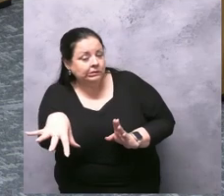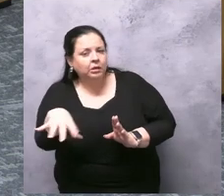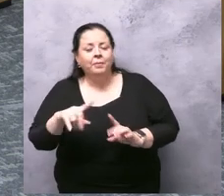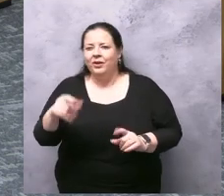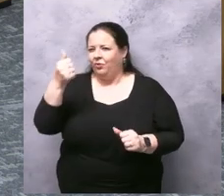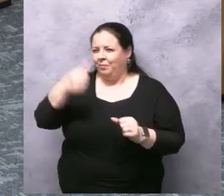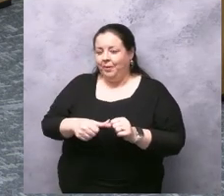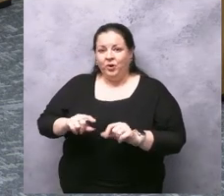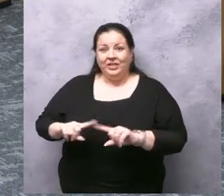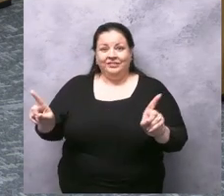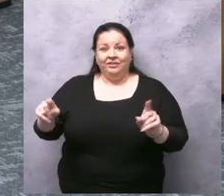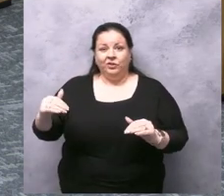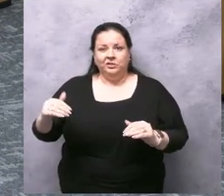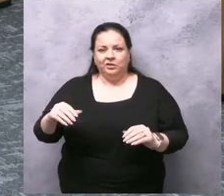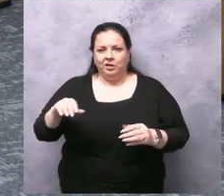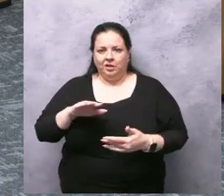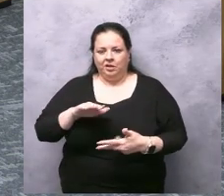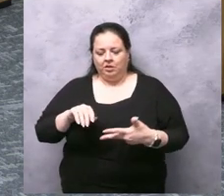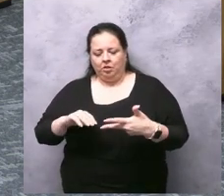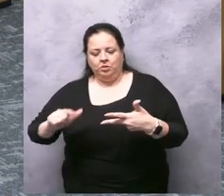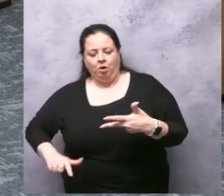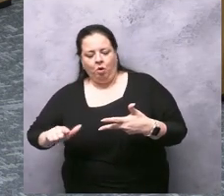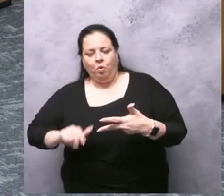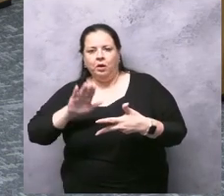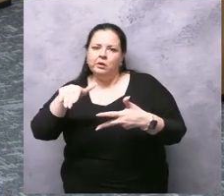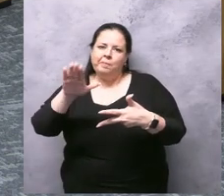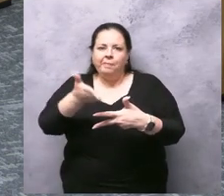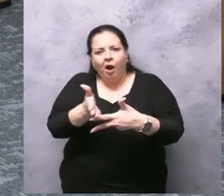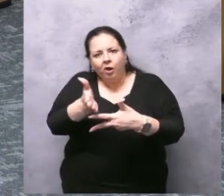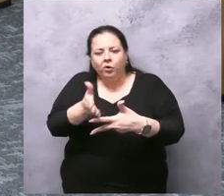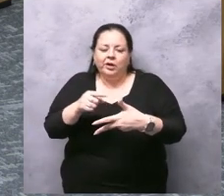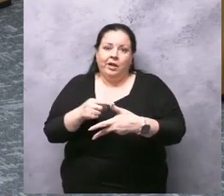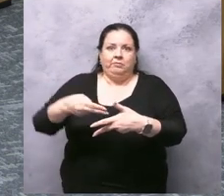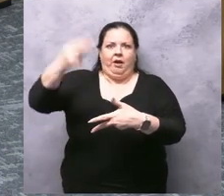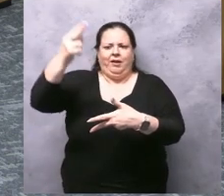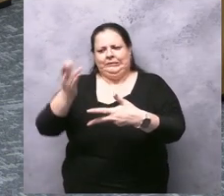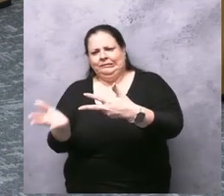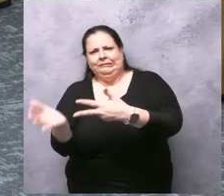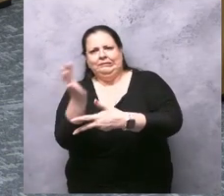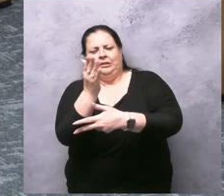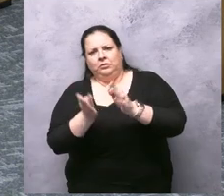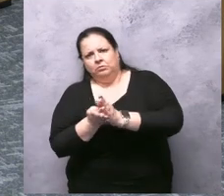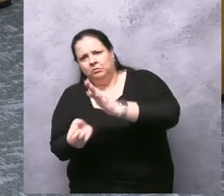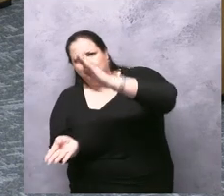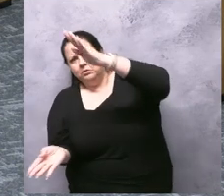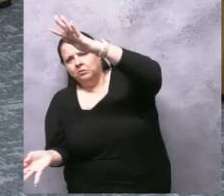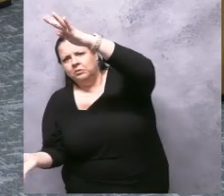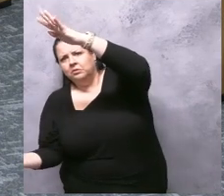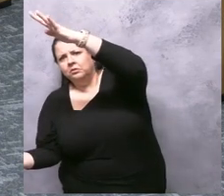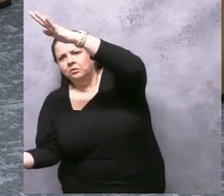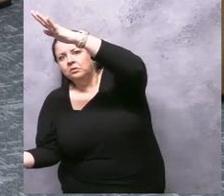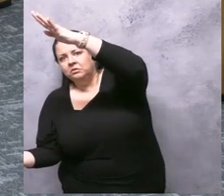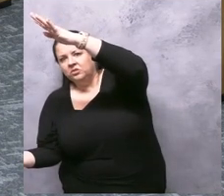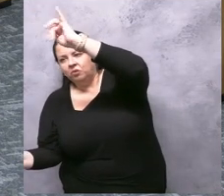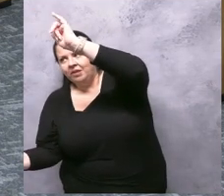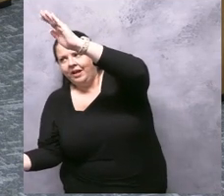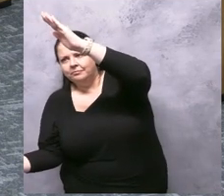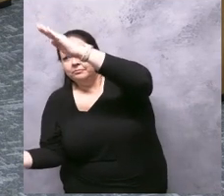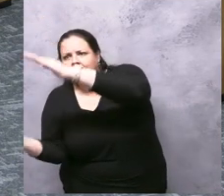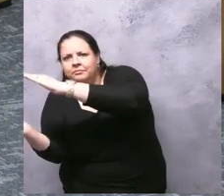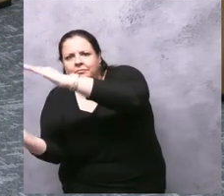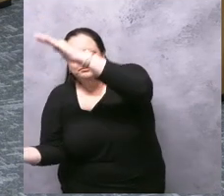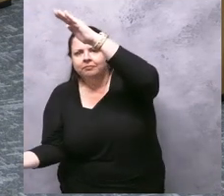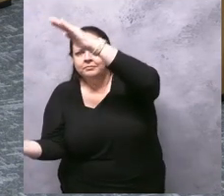delta between the low and mod high growth scenarios. And so that brackets in